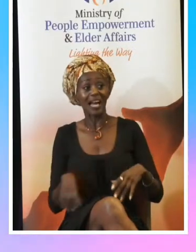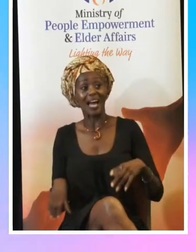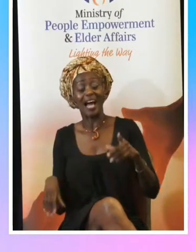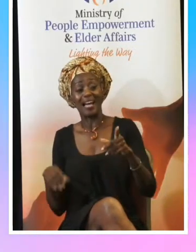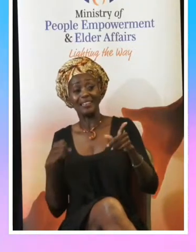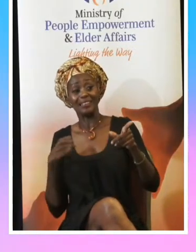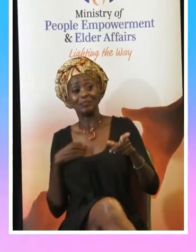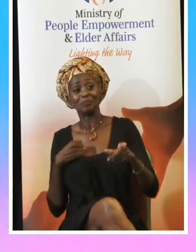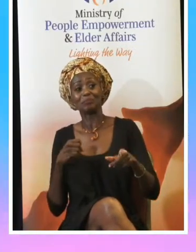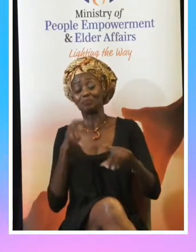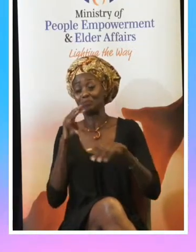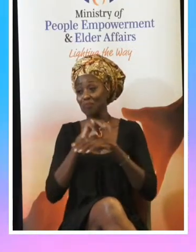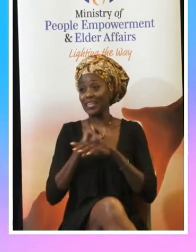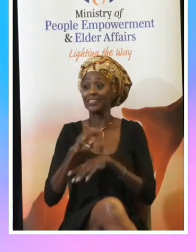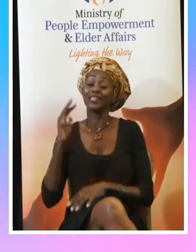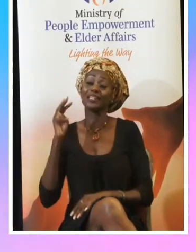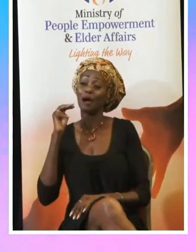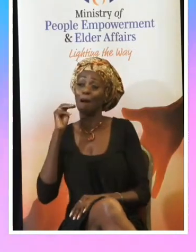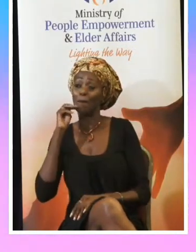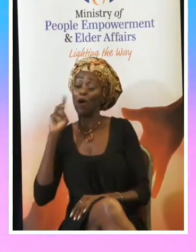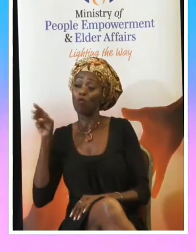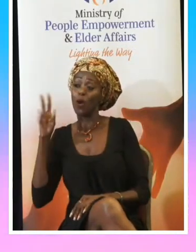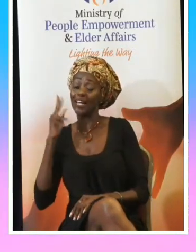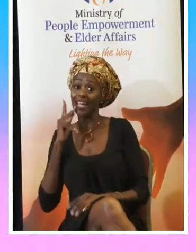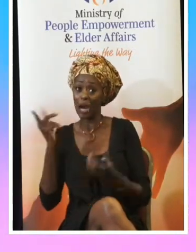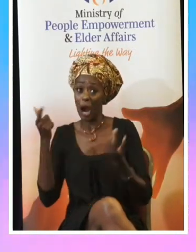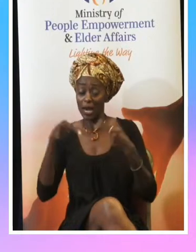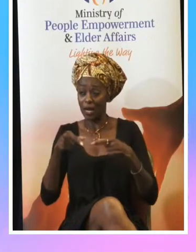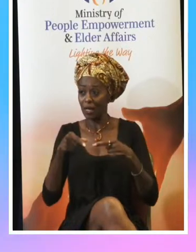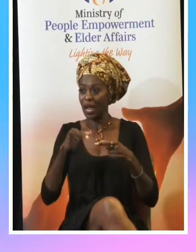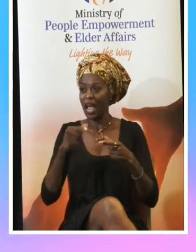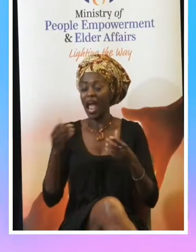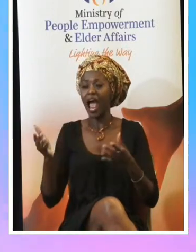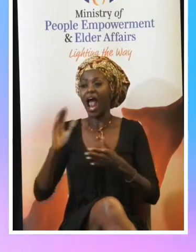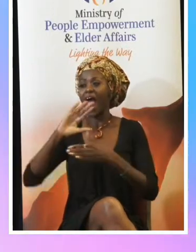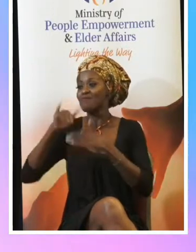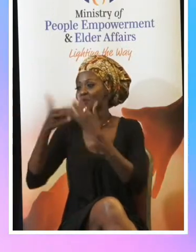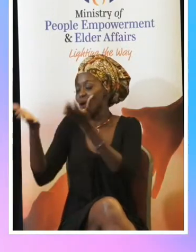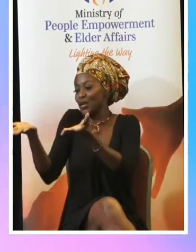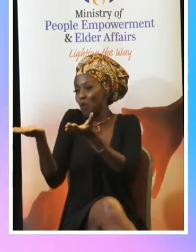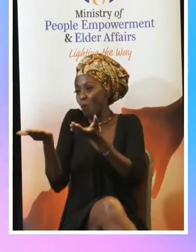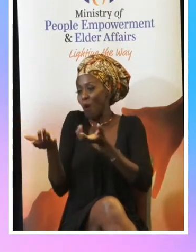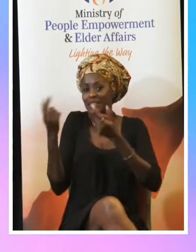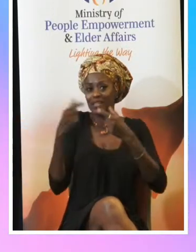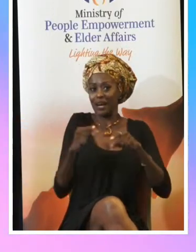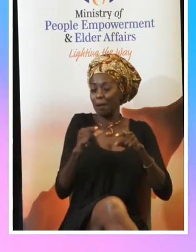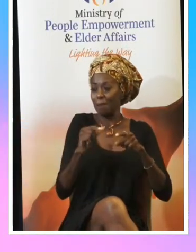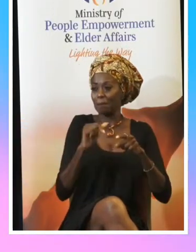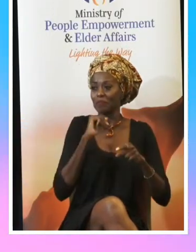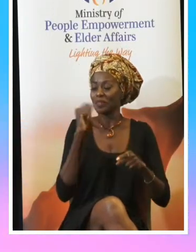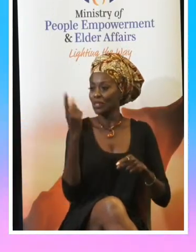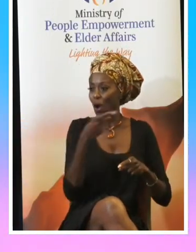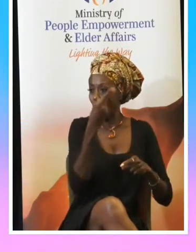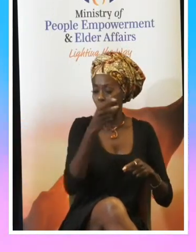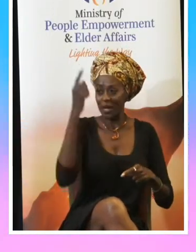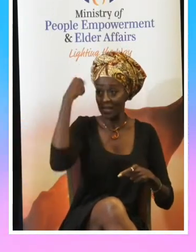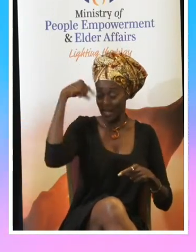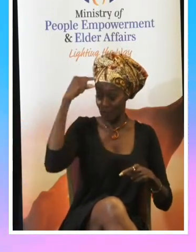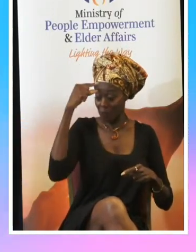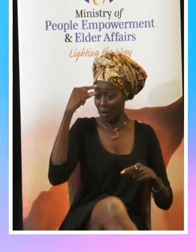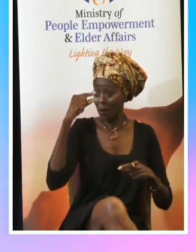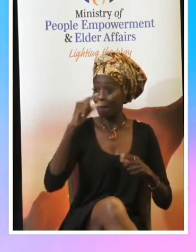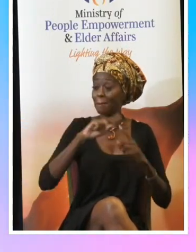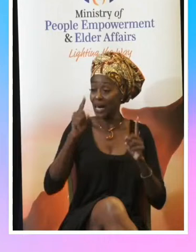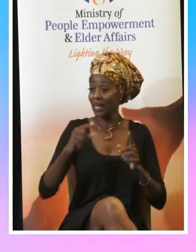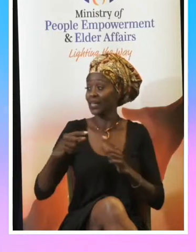Monroe Knight and I were here, but all of the Senate colleagues wanted to be here, not just on the government side, but the independent colleagues, the opposition